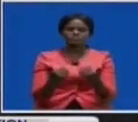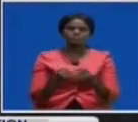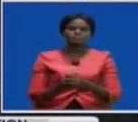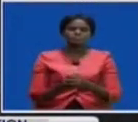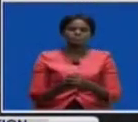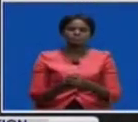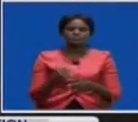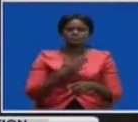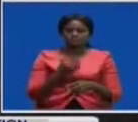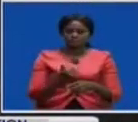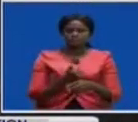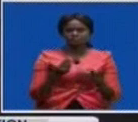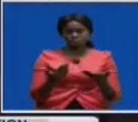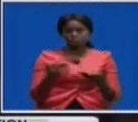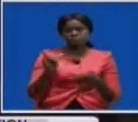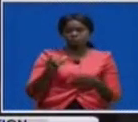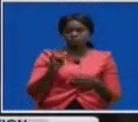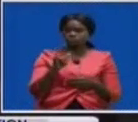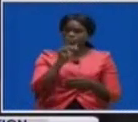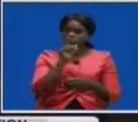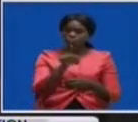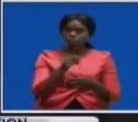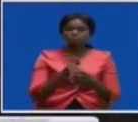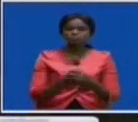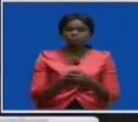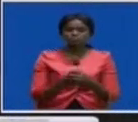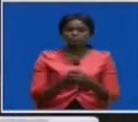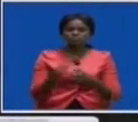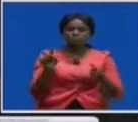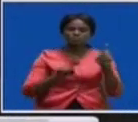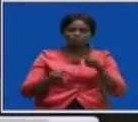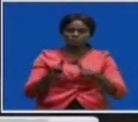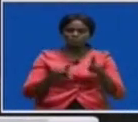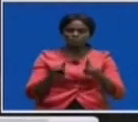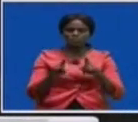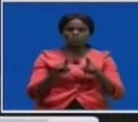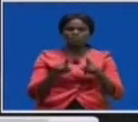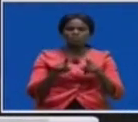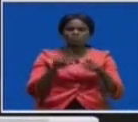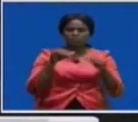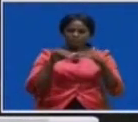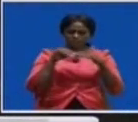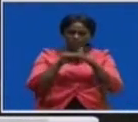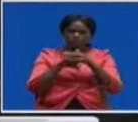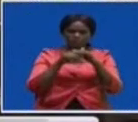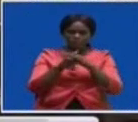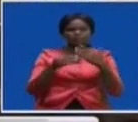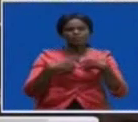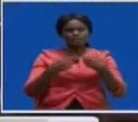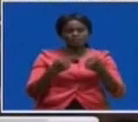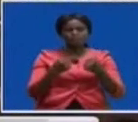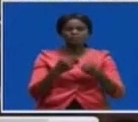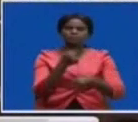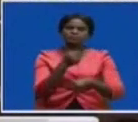And I'm very satisfied that our people will have access to health facilities. And